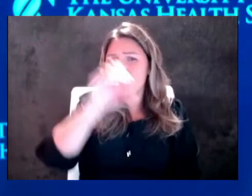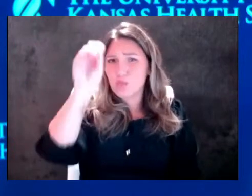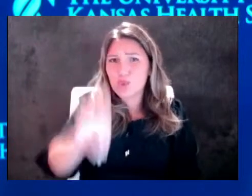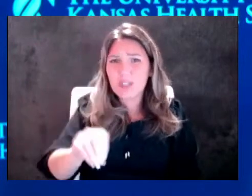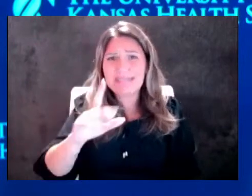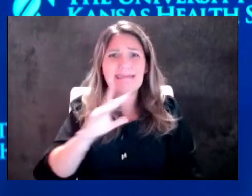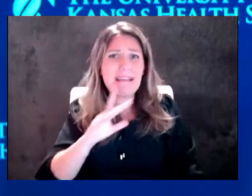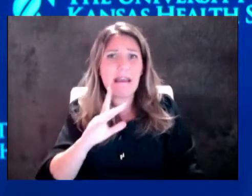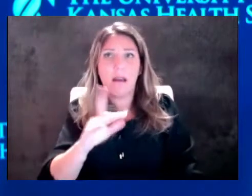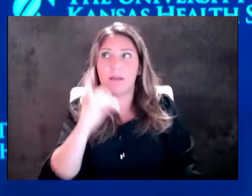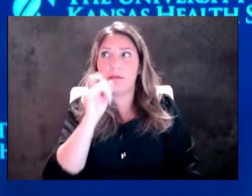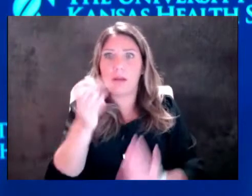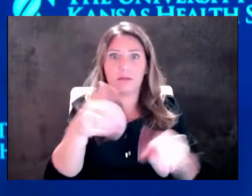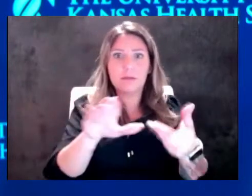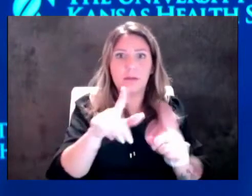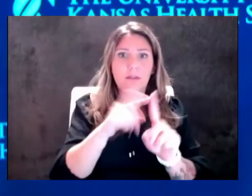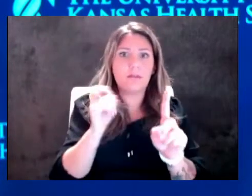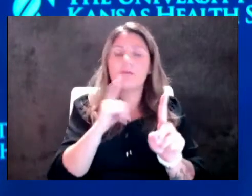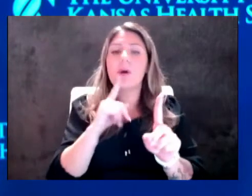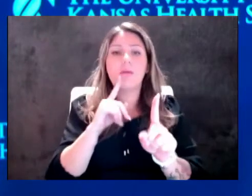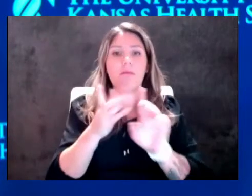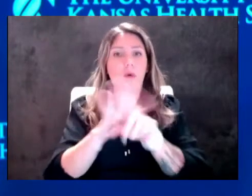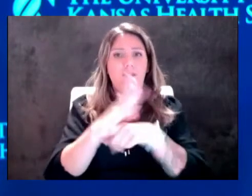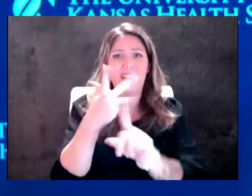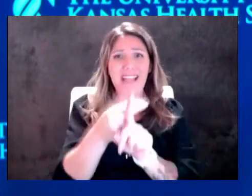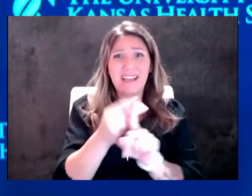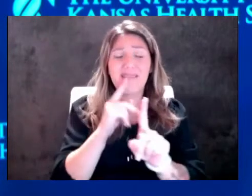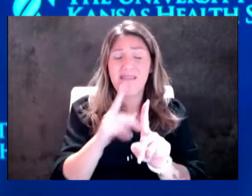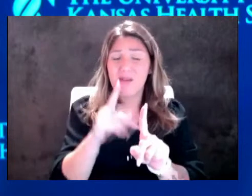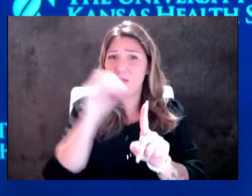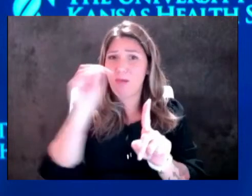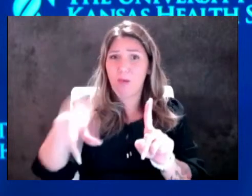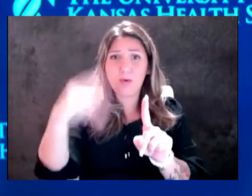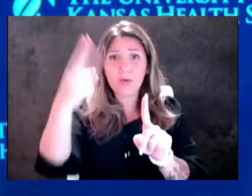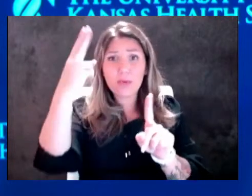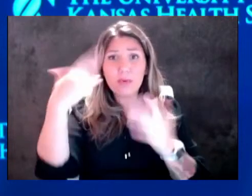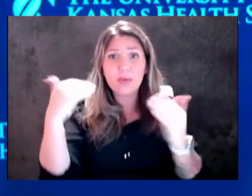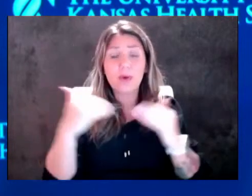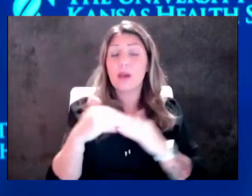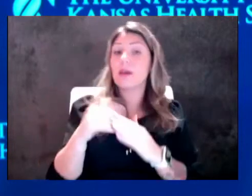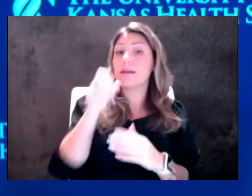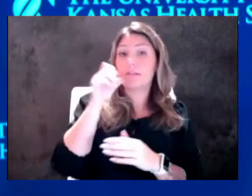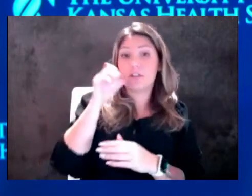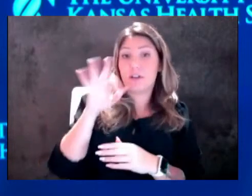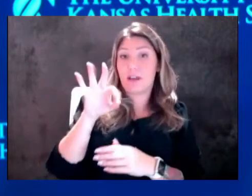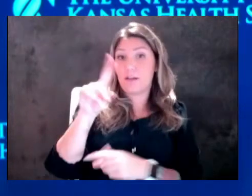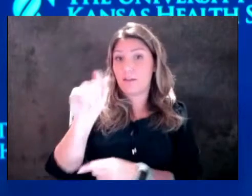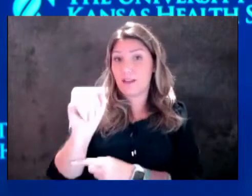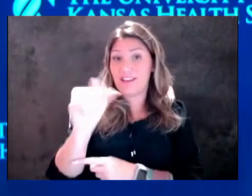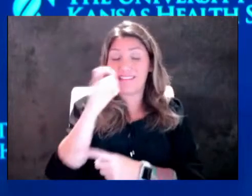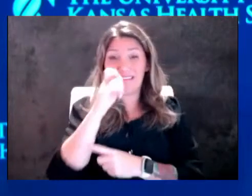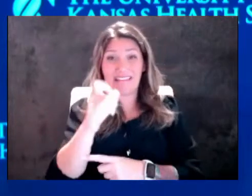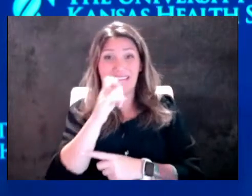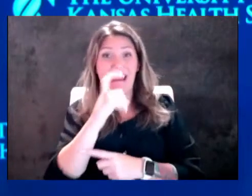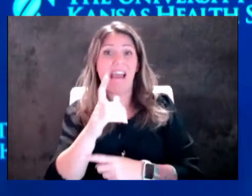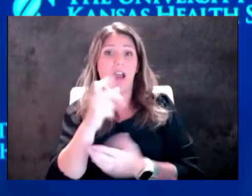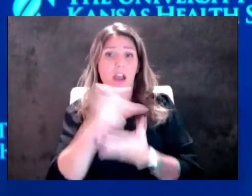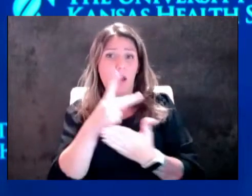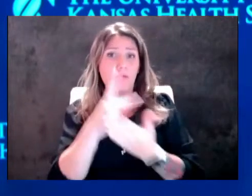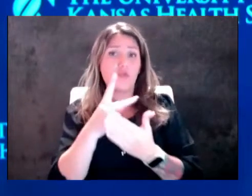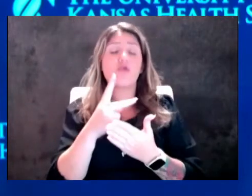from COVID-19. Just to say, yesterday the FDA did not act on a booster shot for